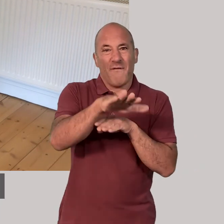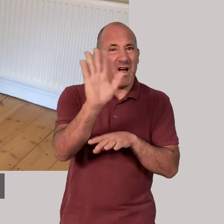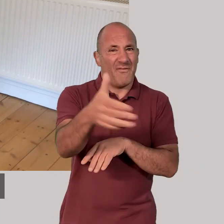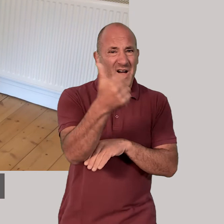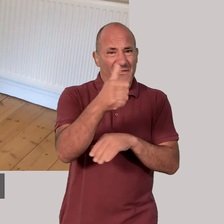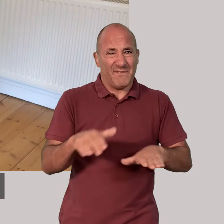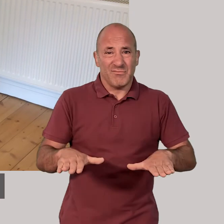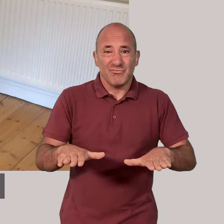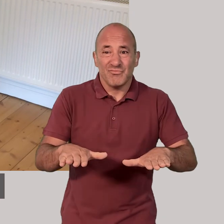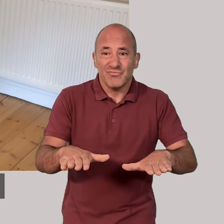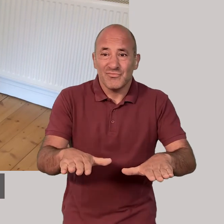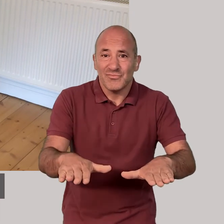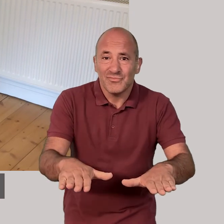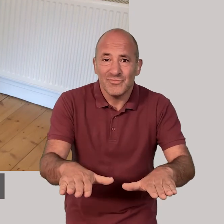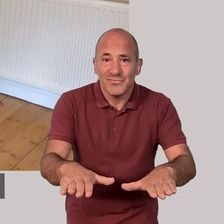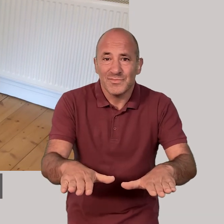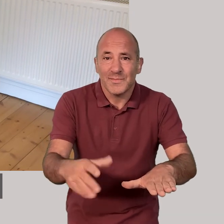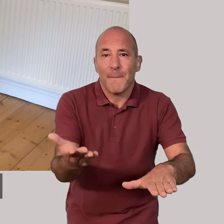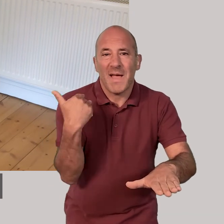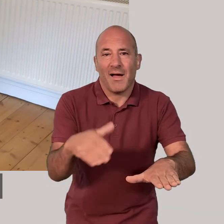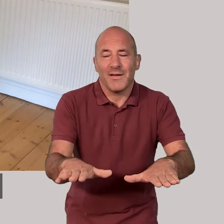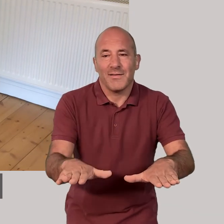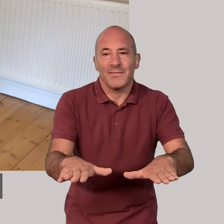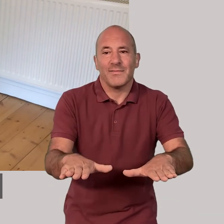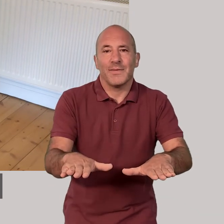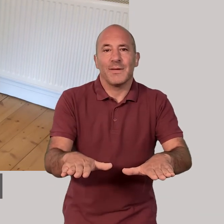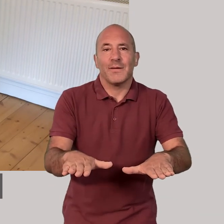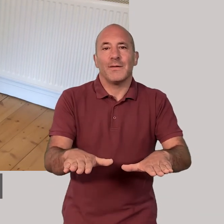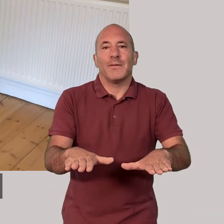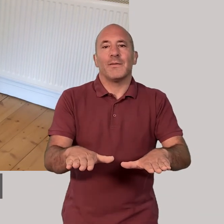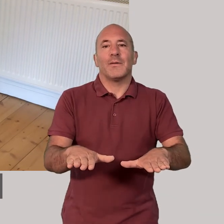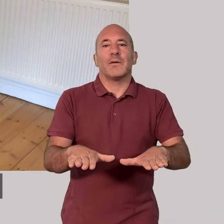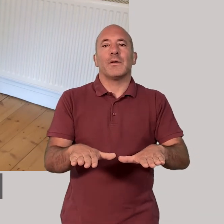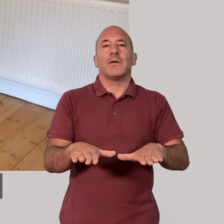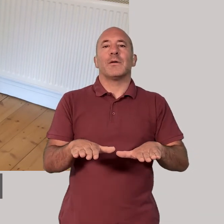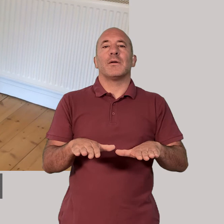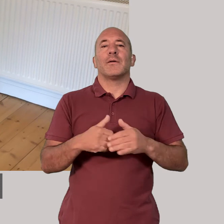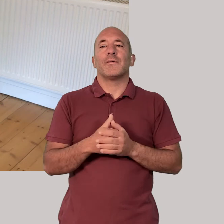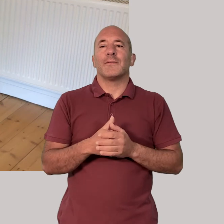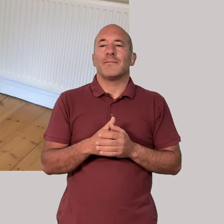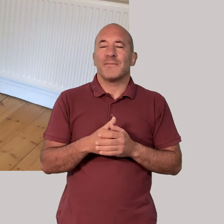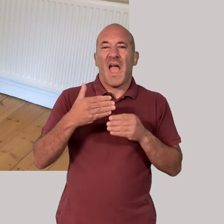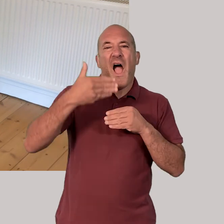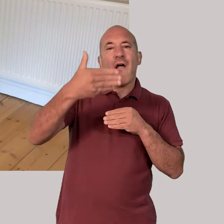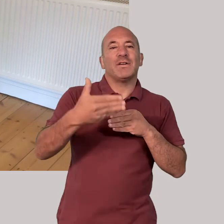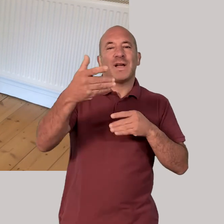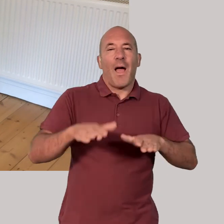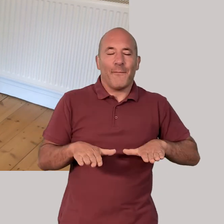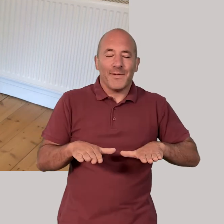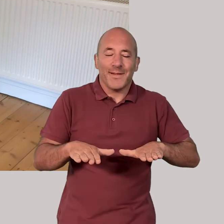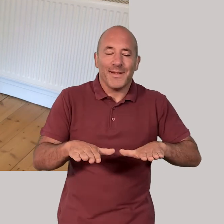over your knees or off your knees. And then your hands come back again. And each time